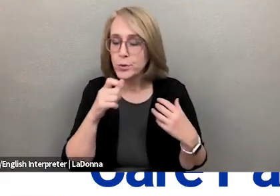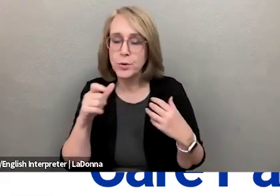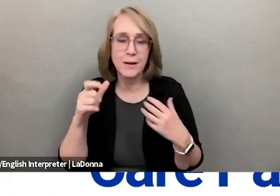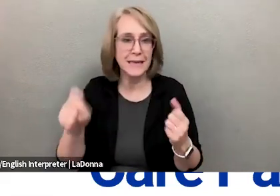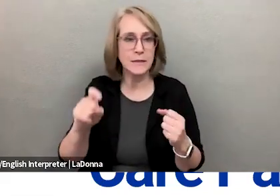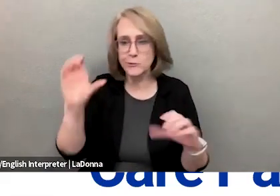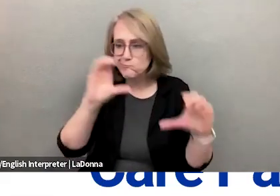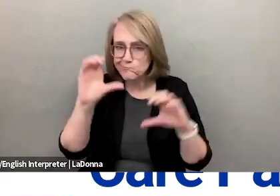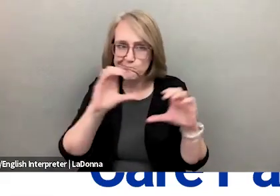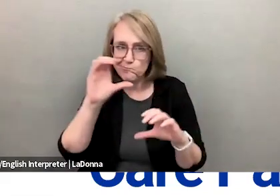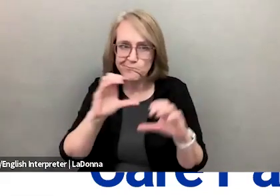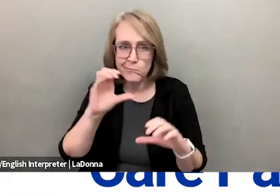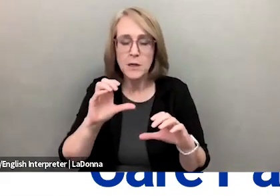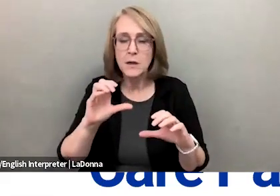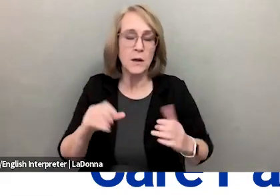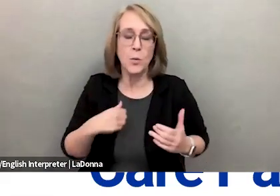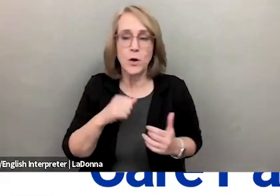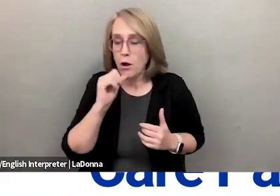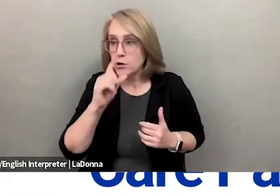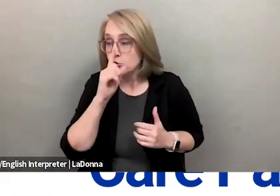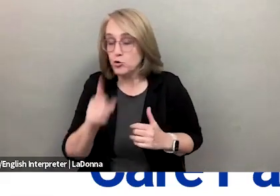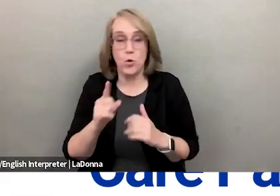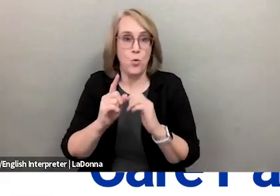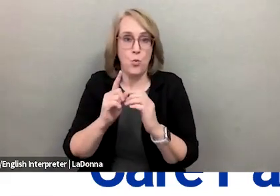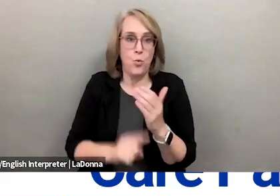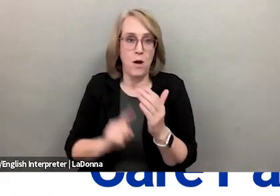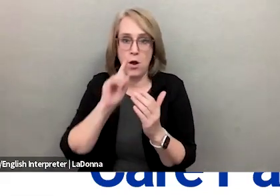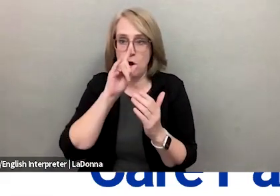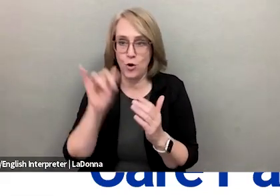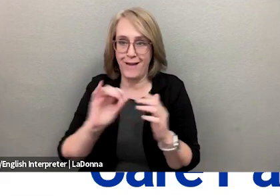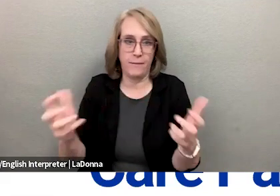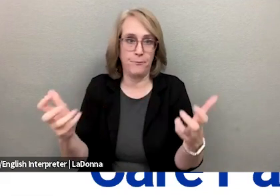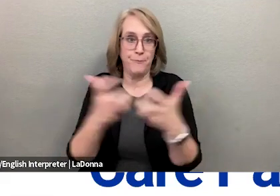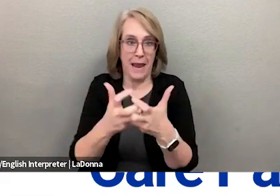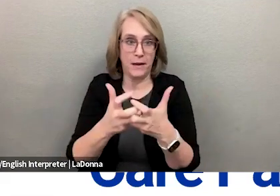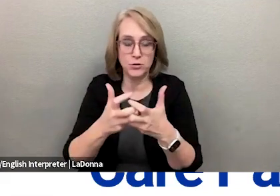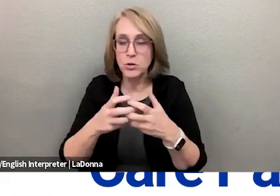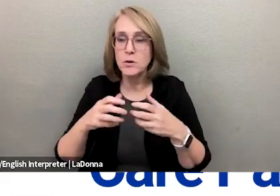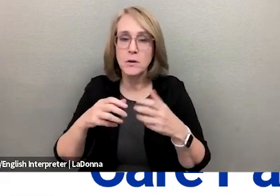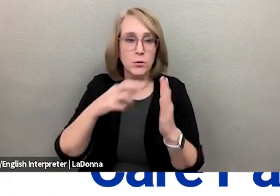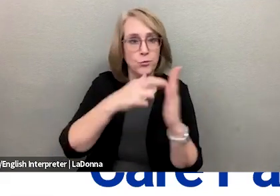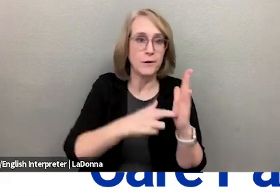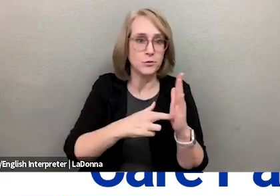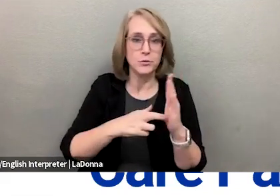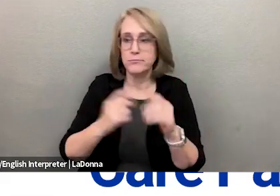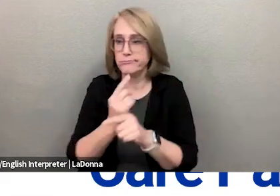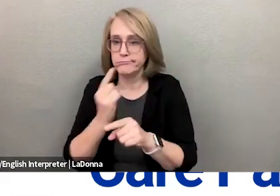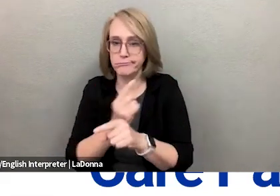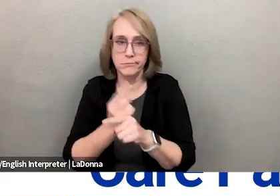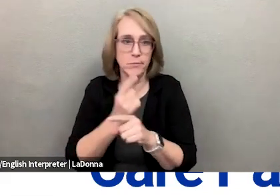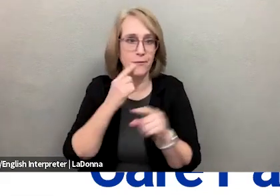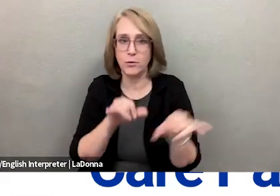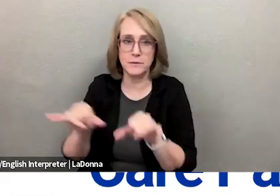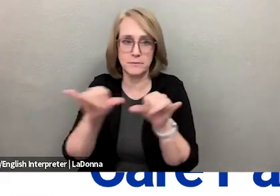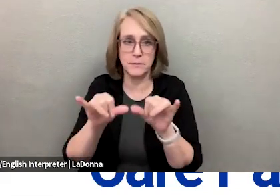availability. And yet we don't know exactly what it would take to make sure that a matching service registry exists properly in every